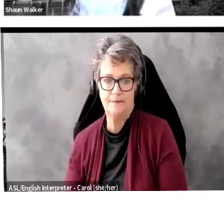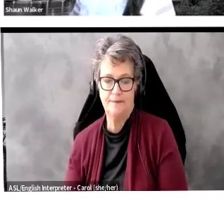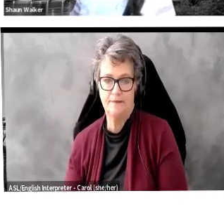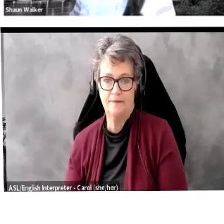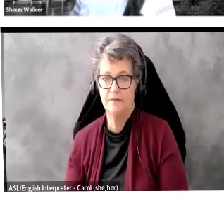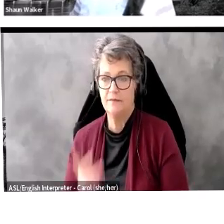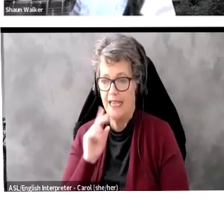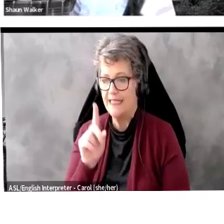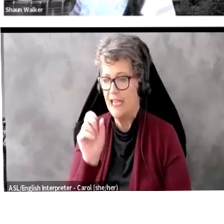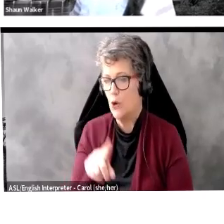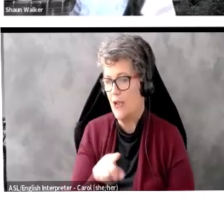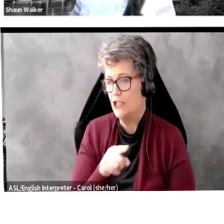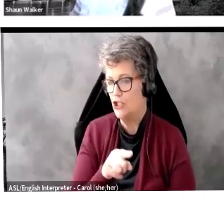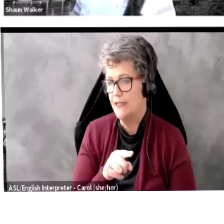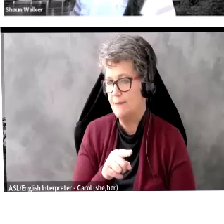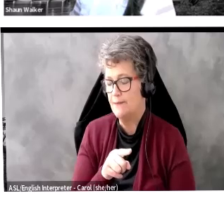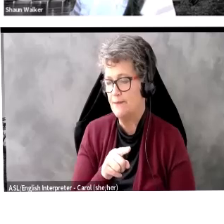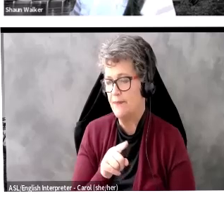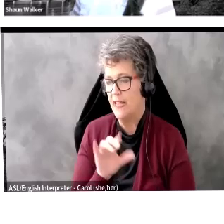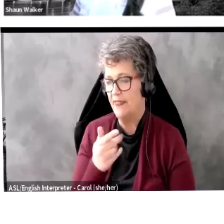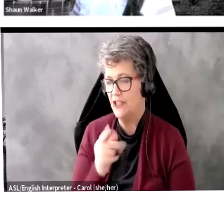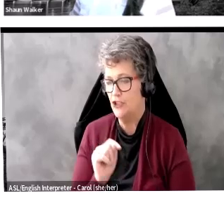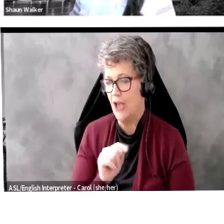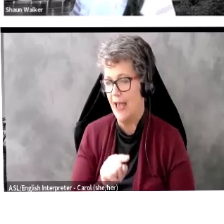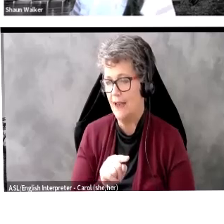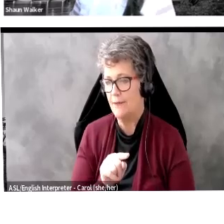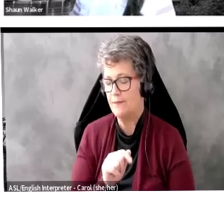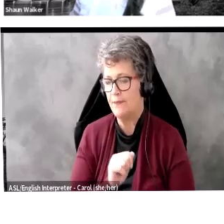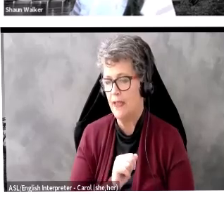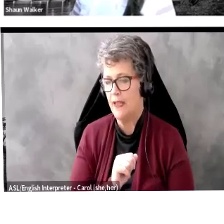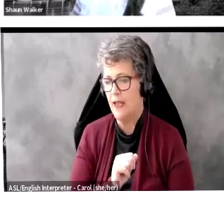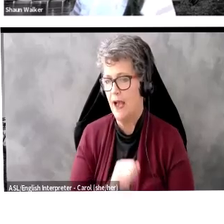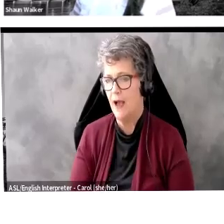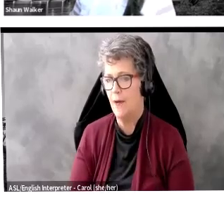I see a question in the chat